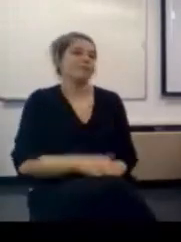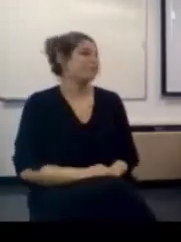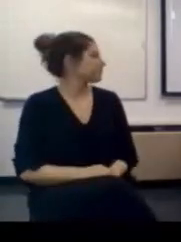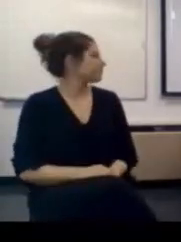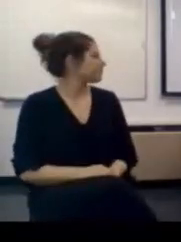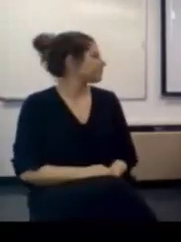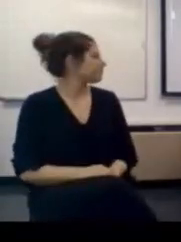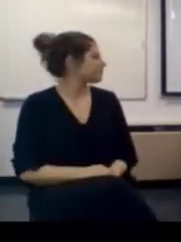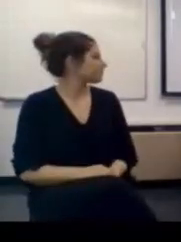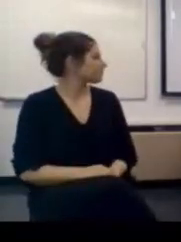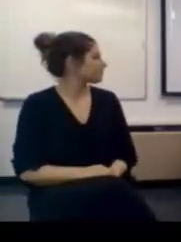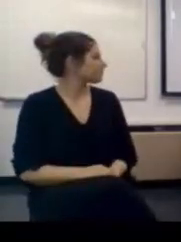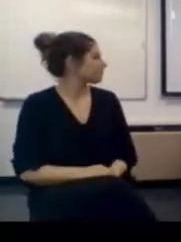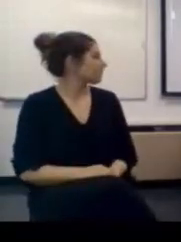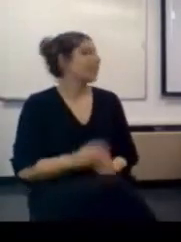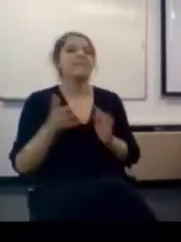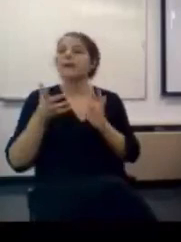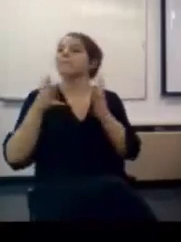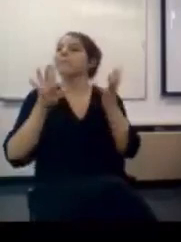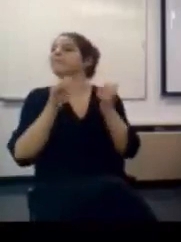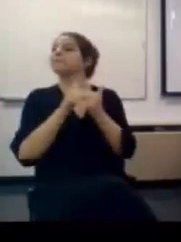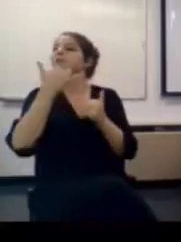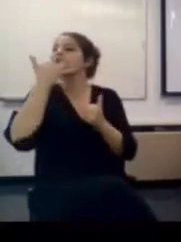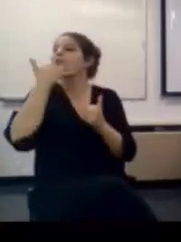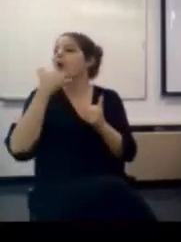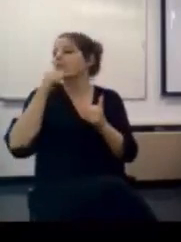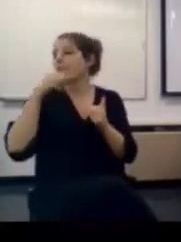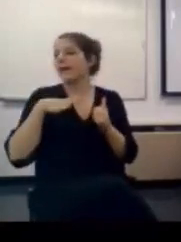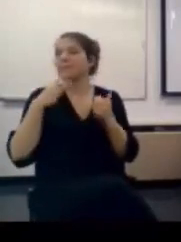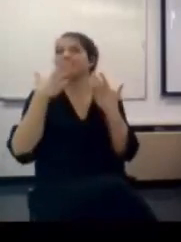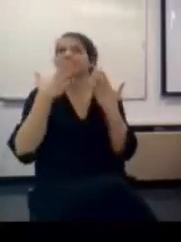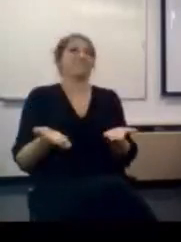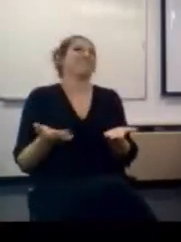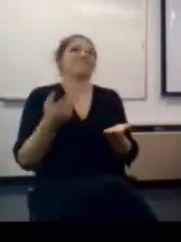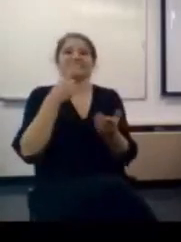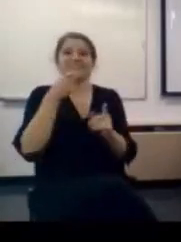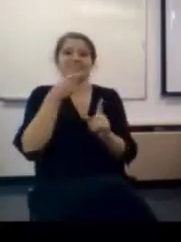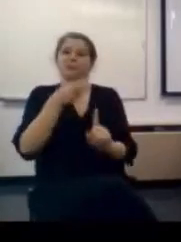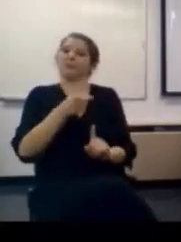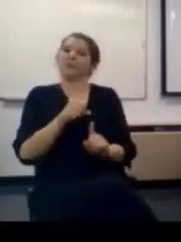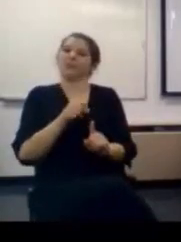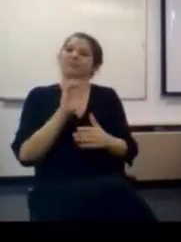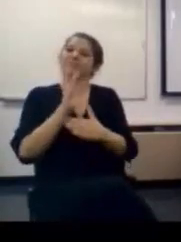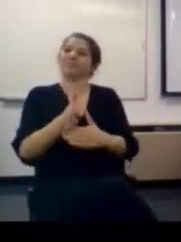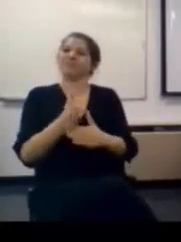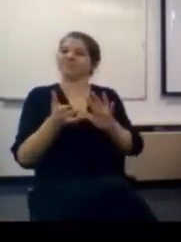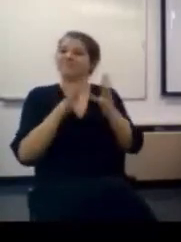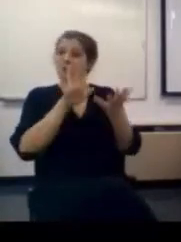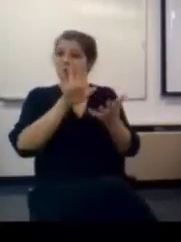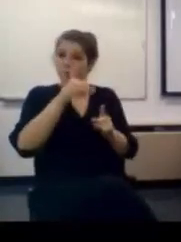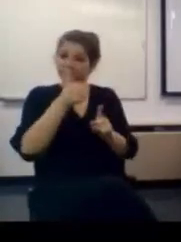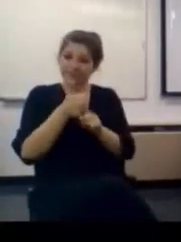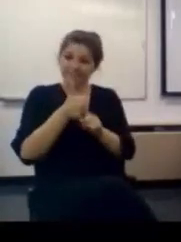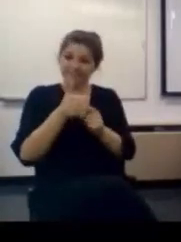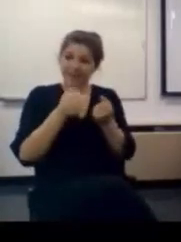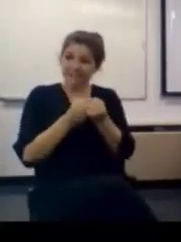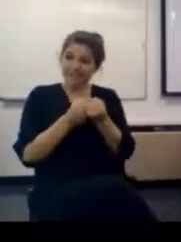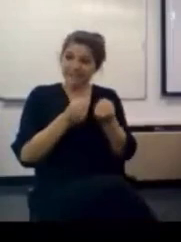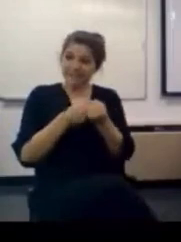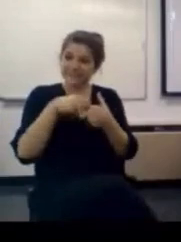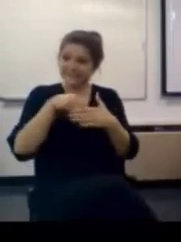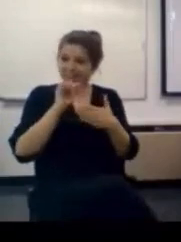know. Right. And they messed with the wrong woman, thank goodness. Because